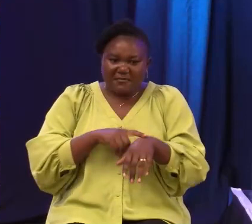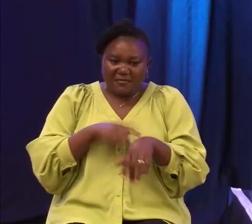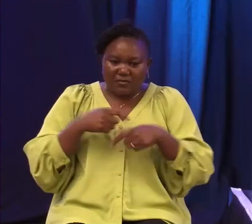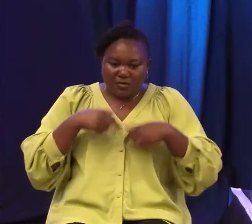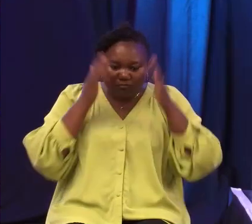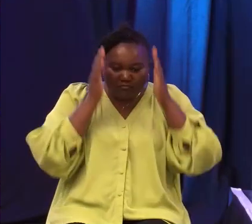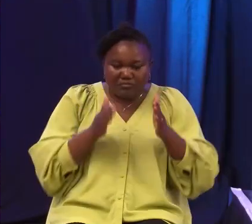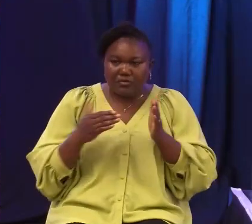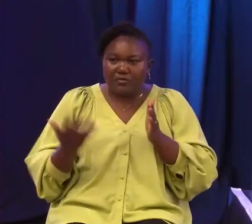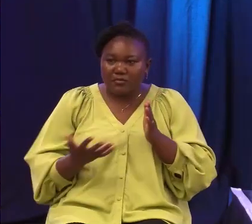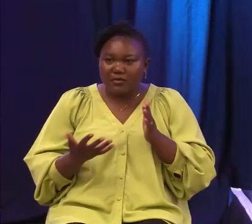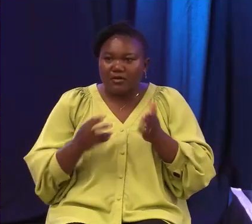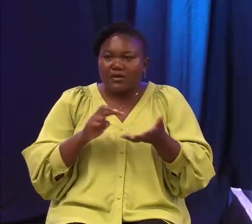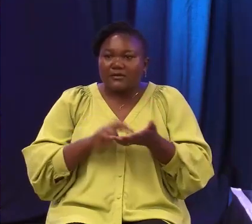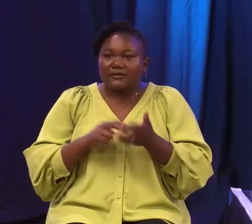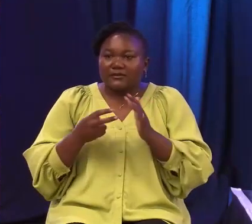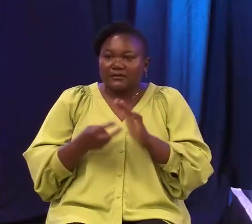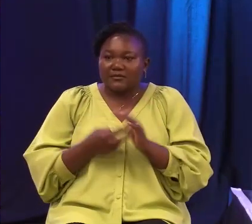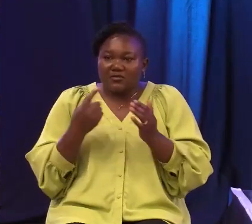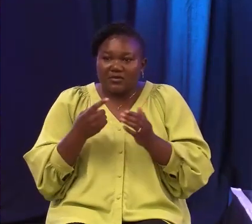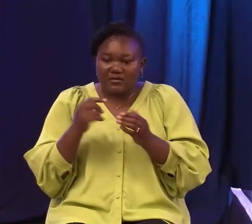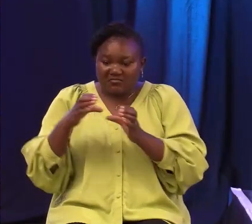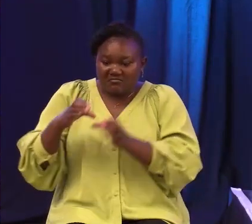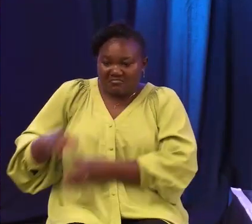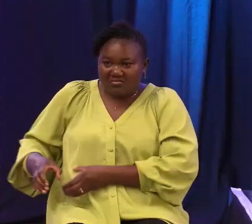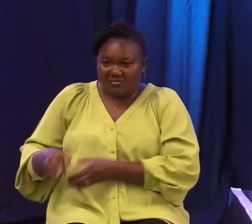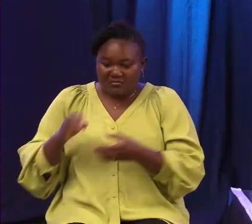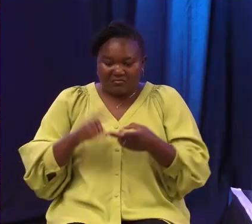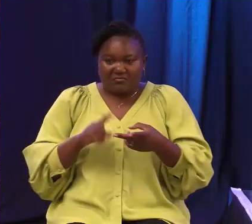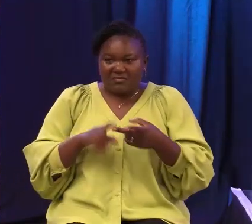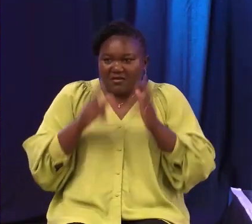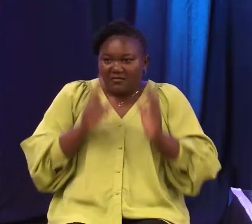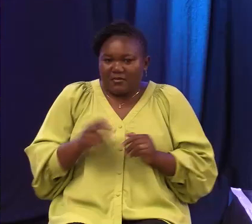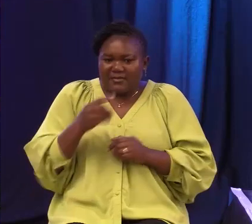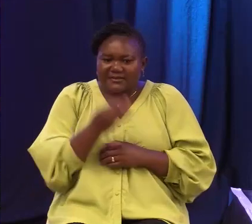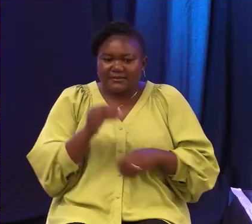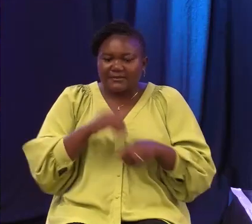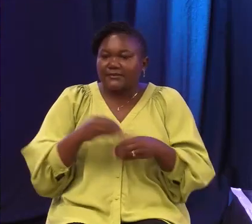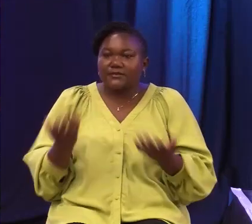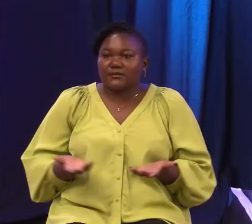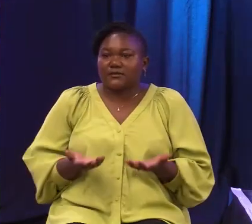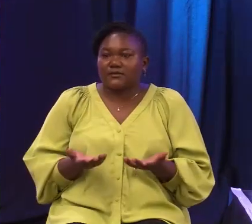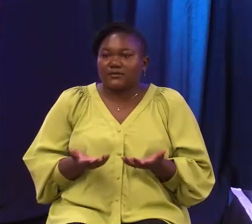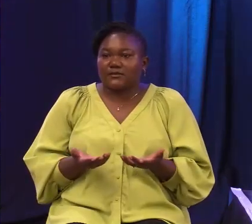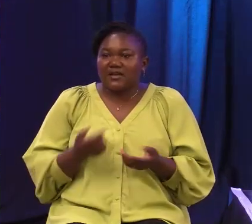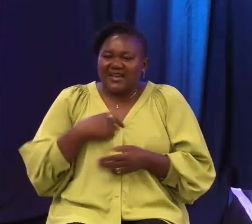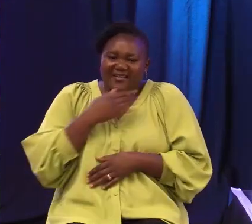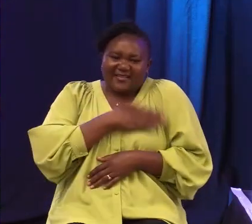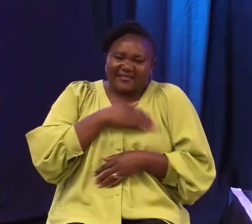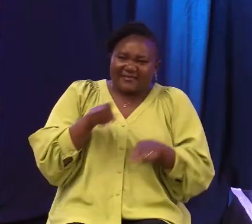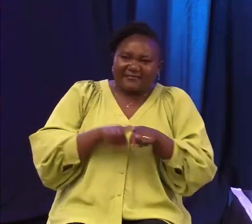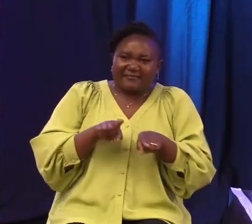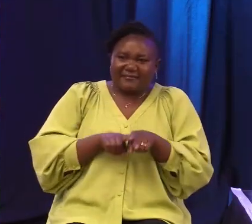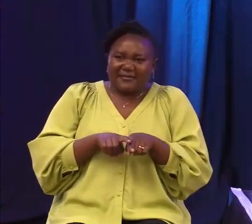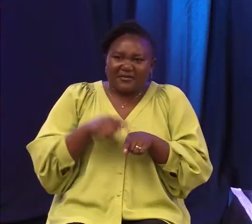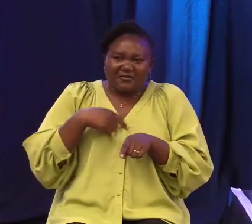mainly at women or marginalized groups. But what about our children? I feel that we often do